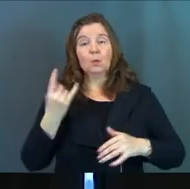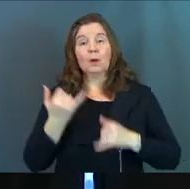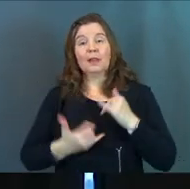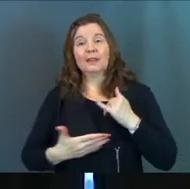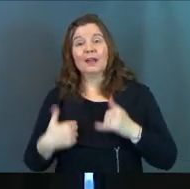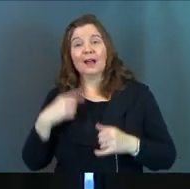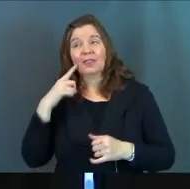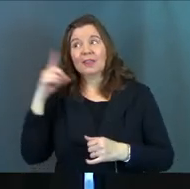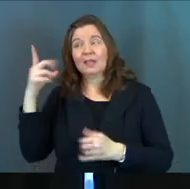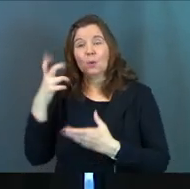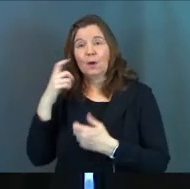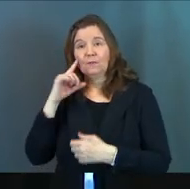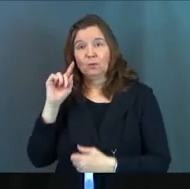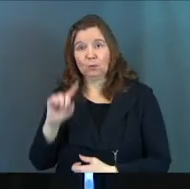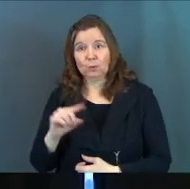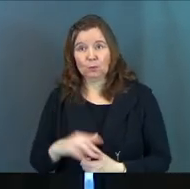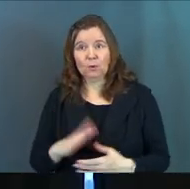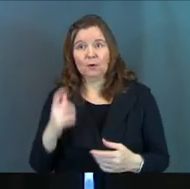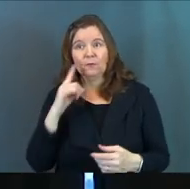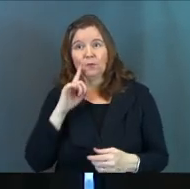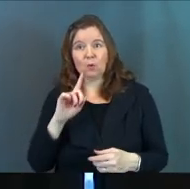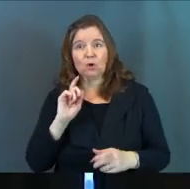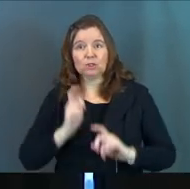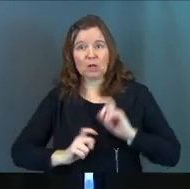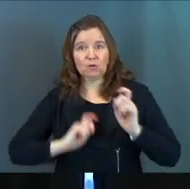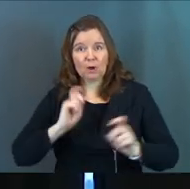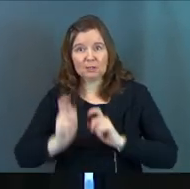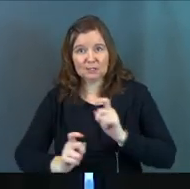last thing that I think he wants for you when it comes to